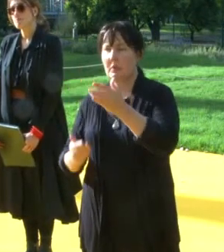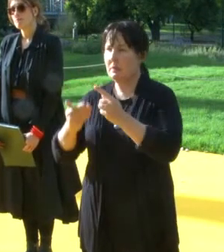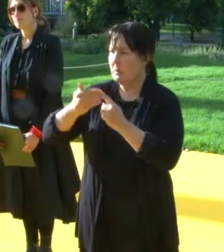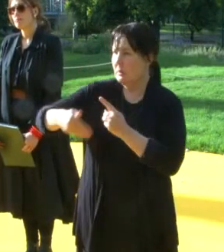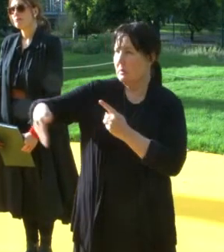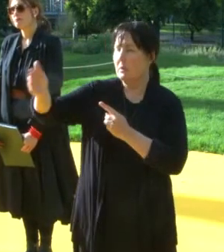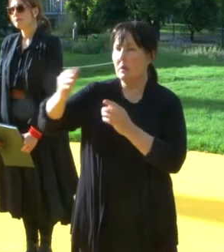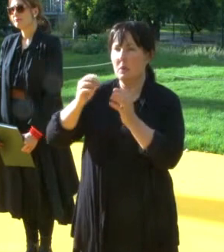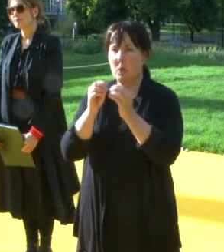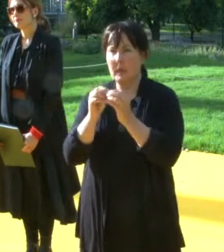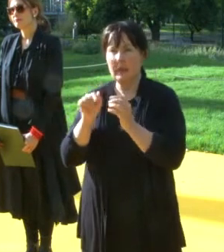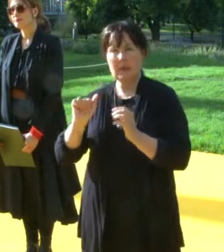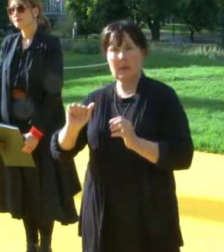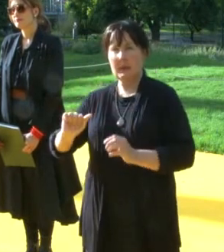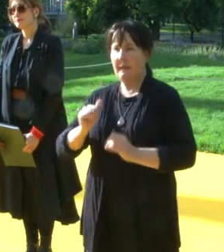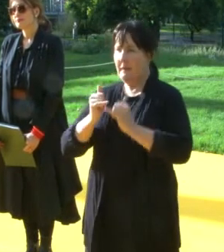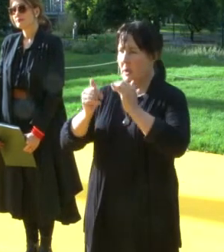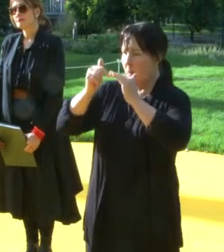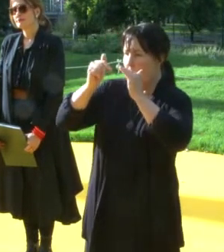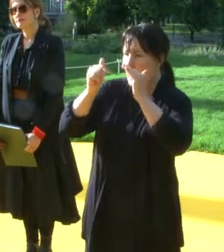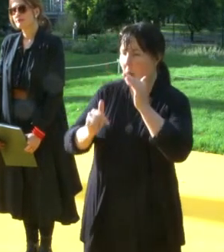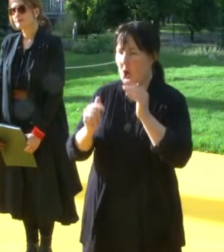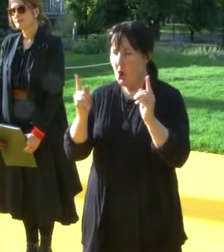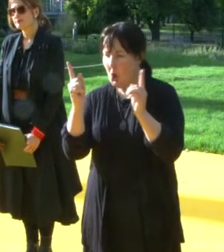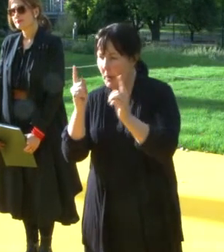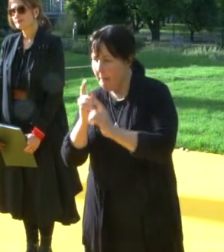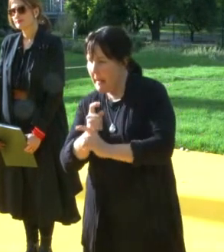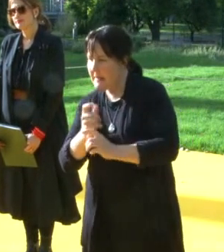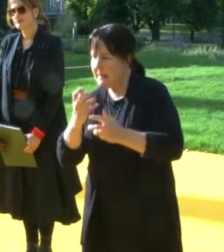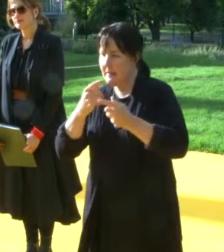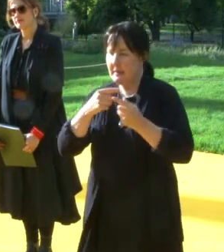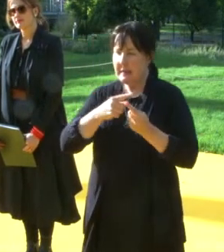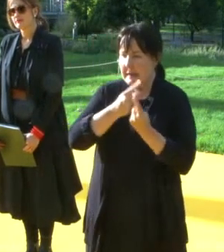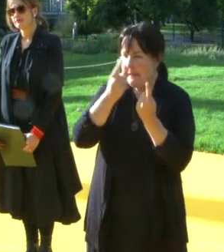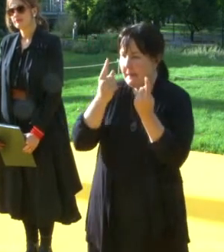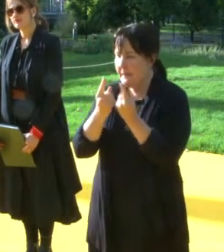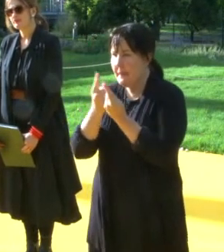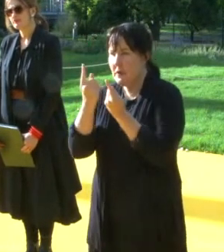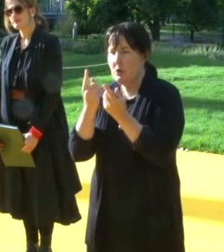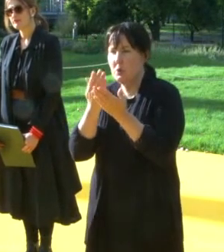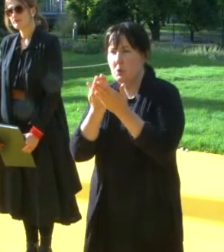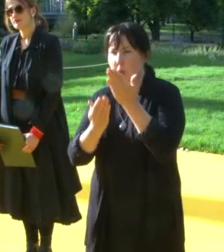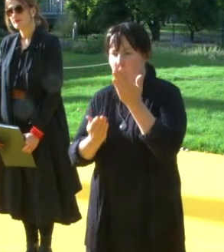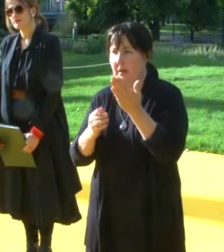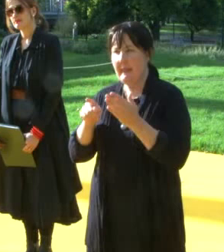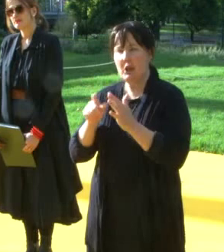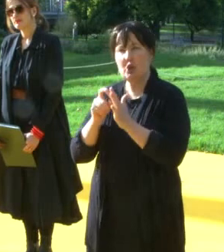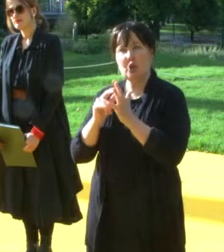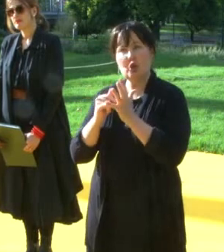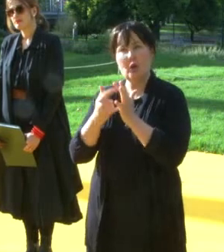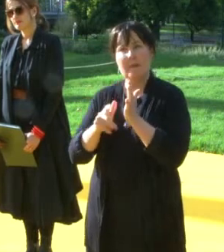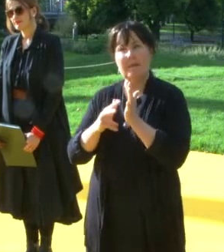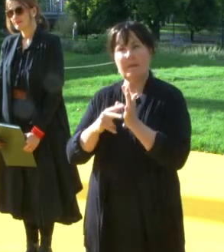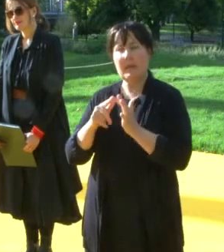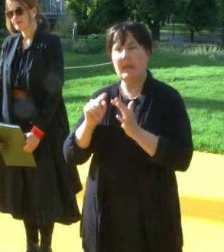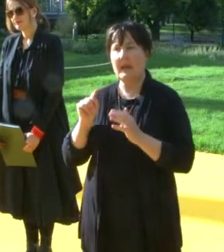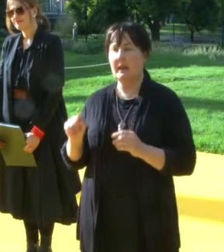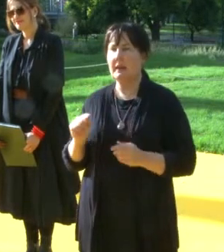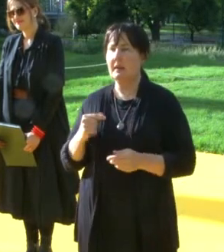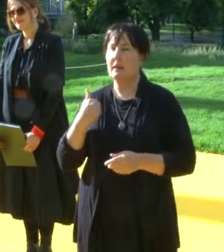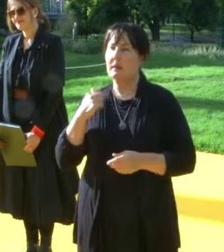and complexity they deserve. I want to thank everyone who has connected with my book in the 7 months it has been